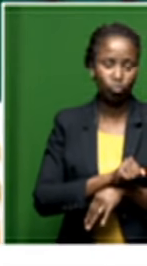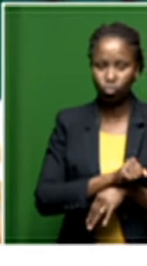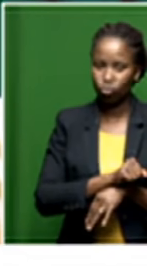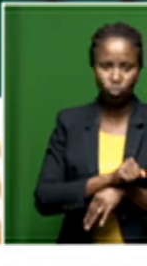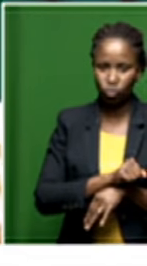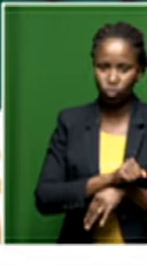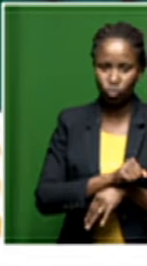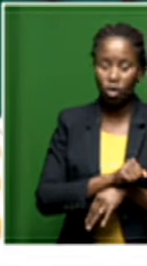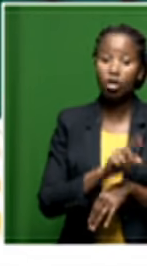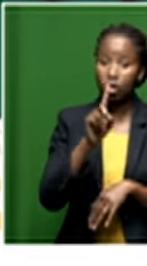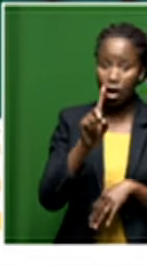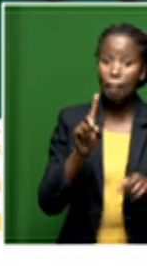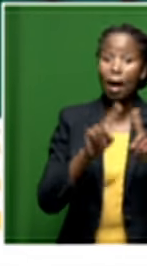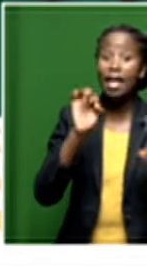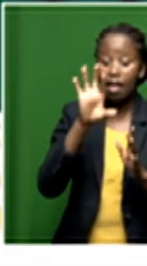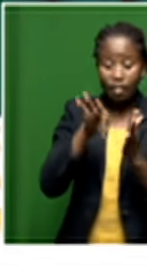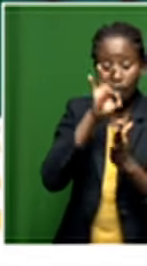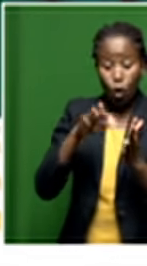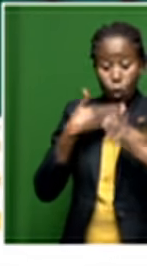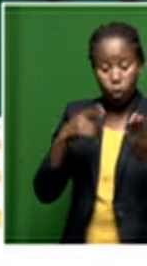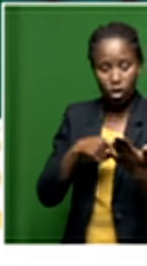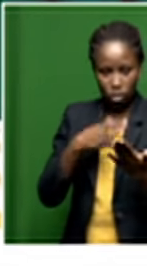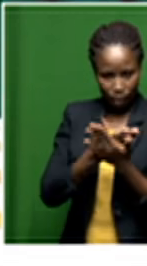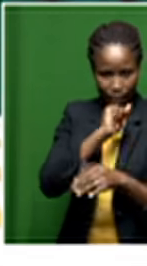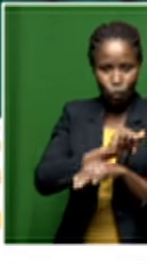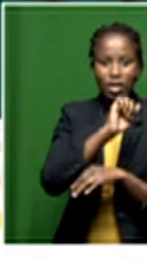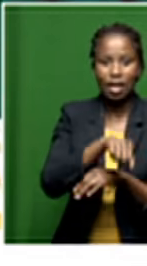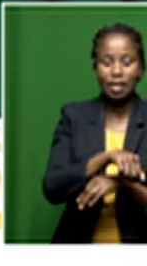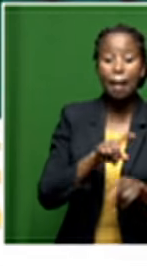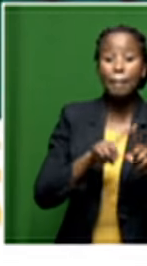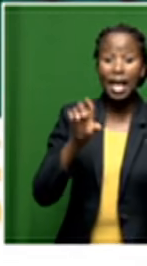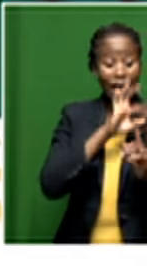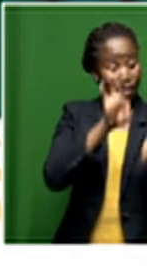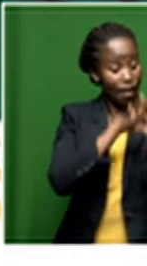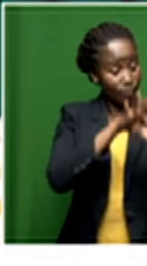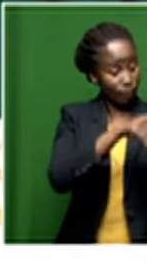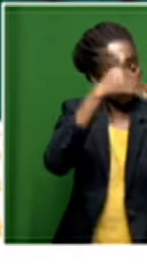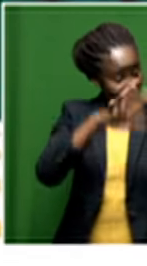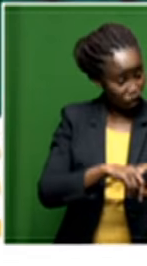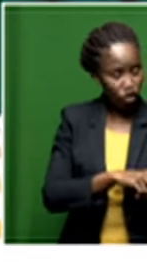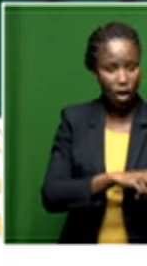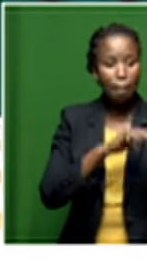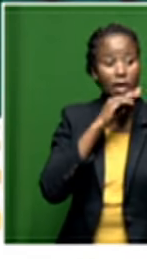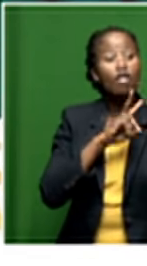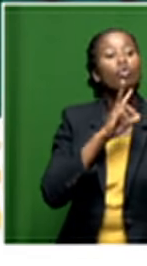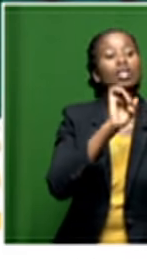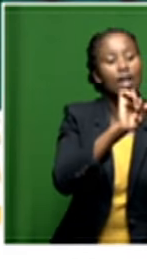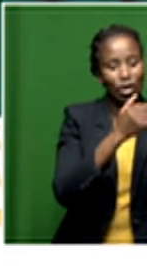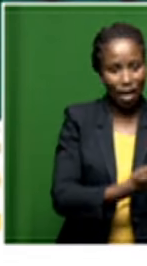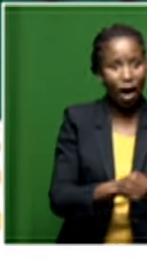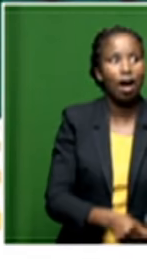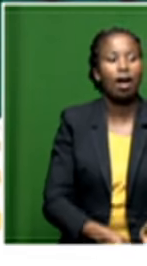It's ignored if they don't vote, because then it won't be there. But if they vote, their voice will count, and it